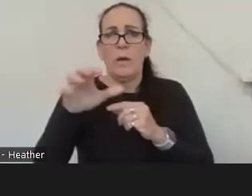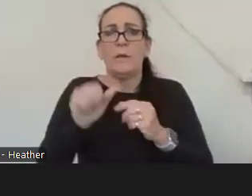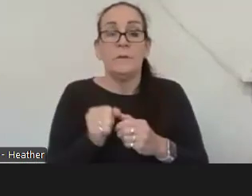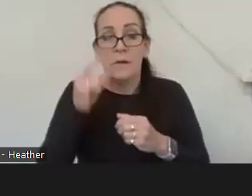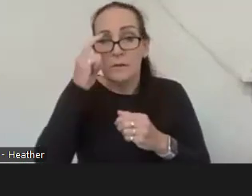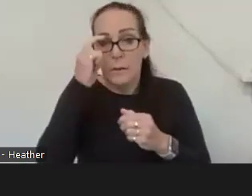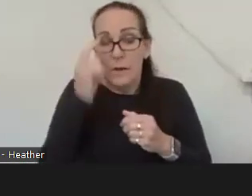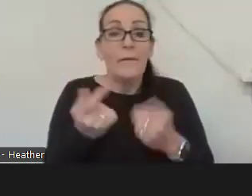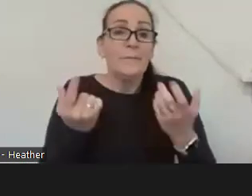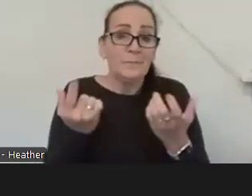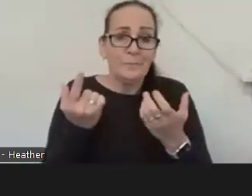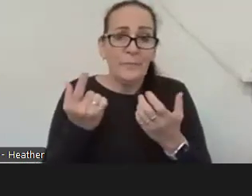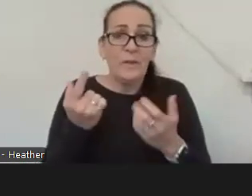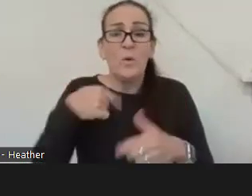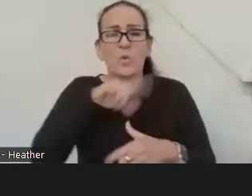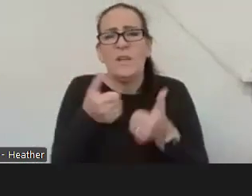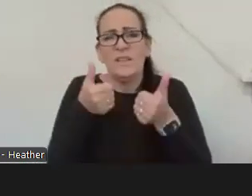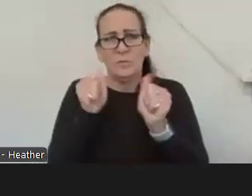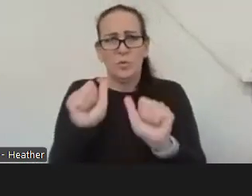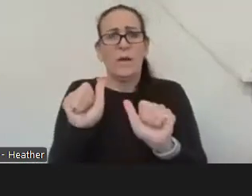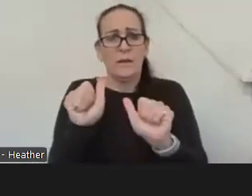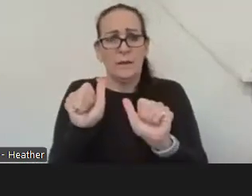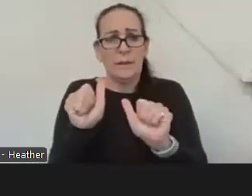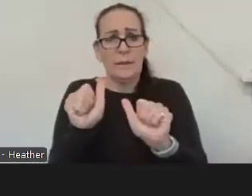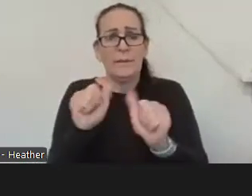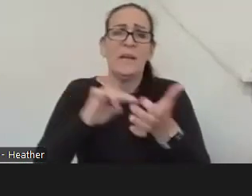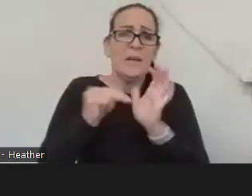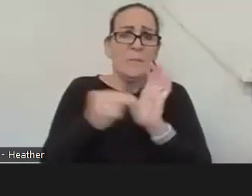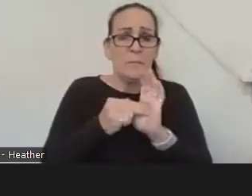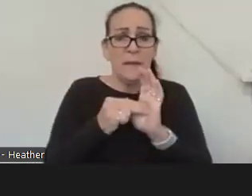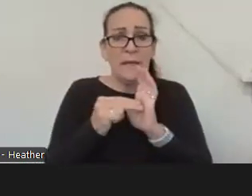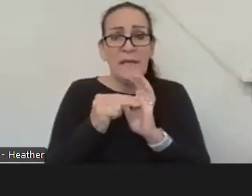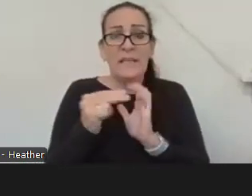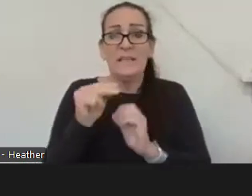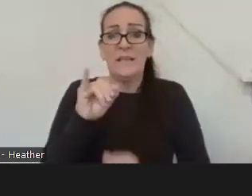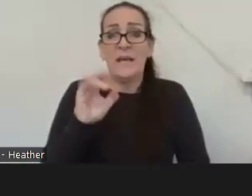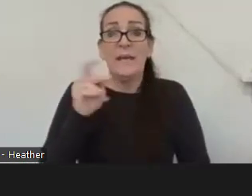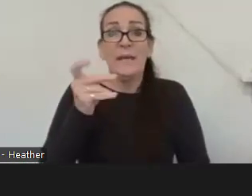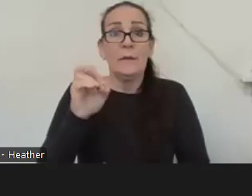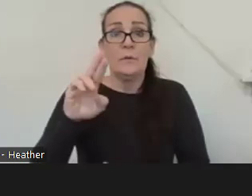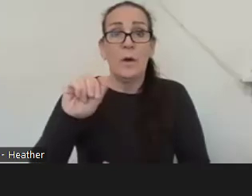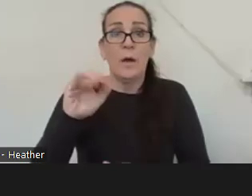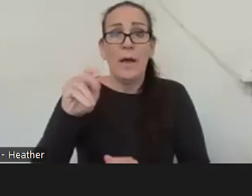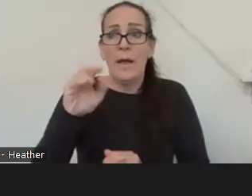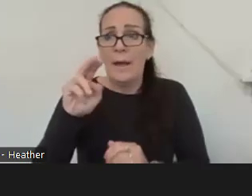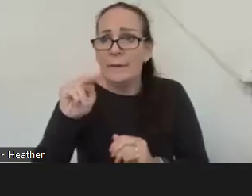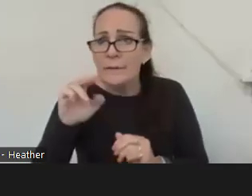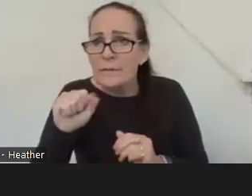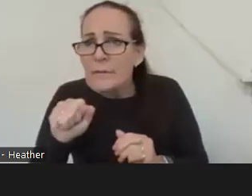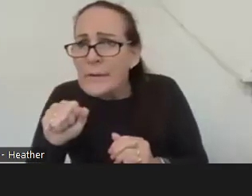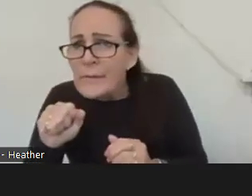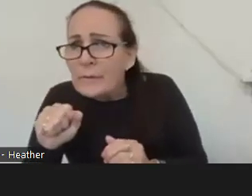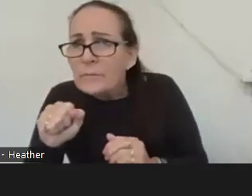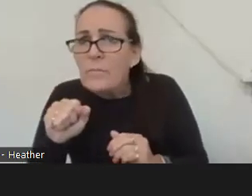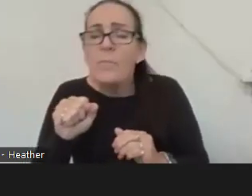in effort to try to do something that is, of course, not something interactive, because that ideally you need some people to actually help with the